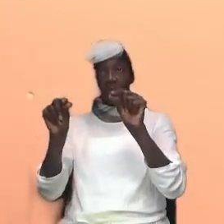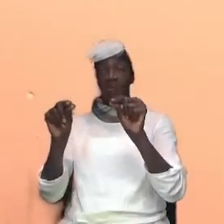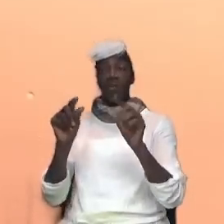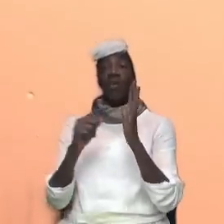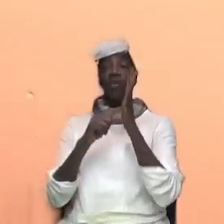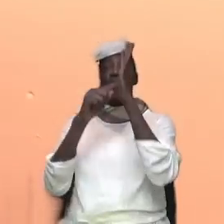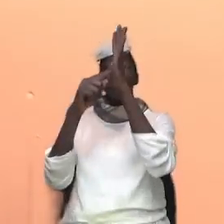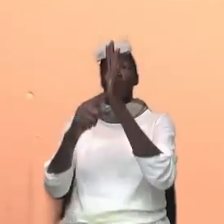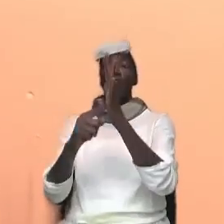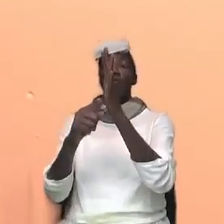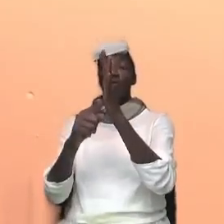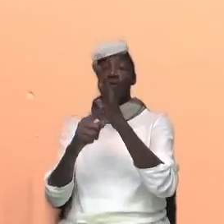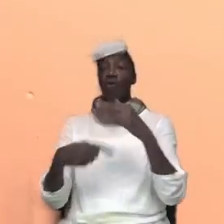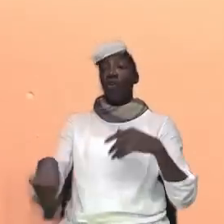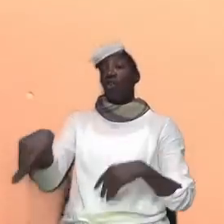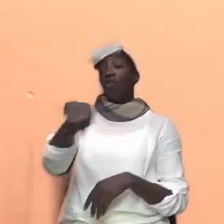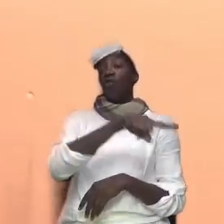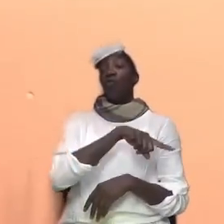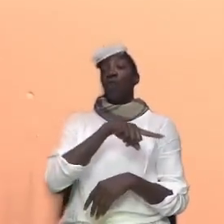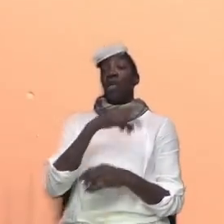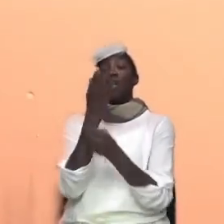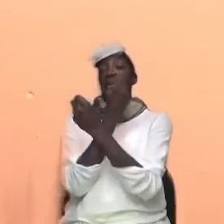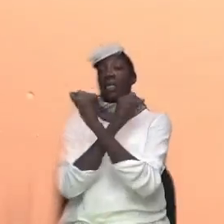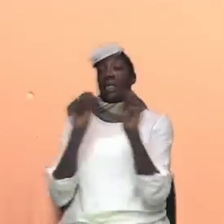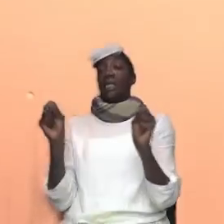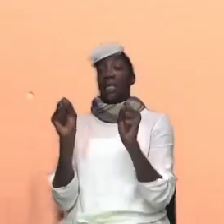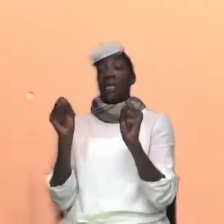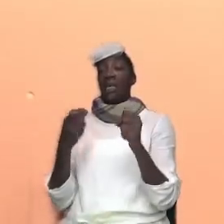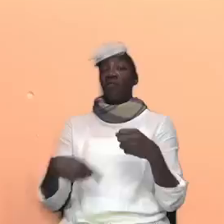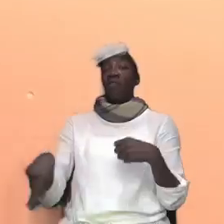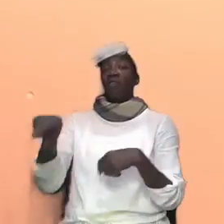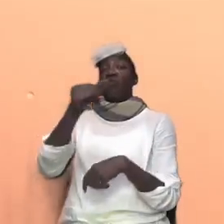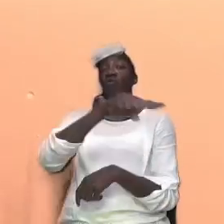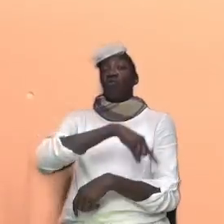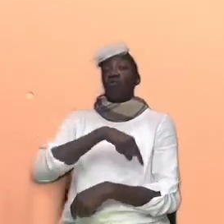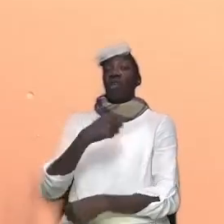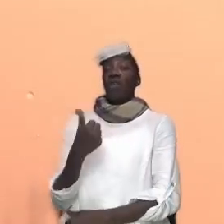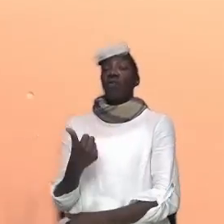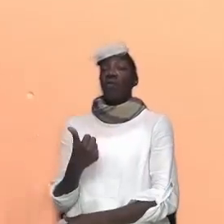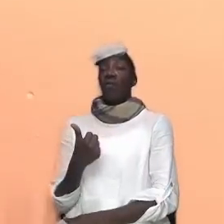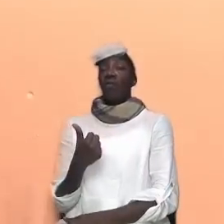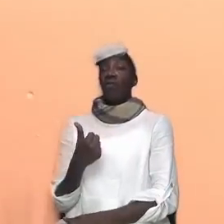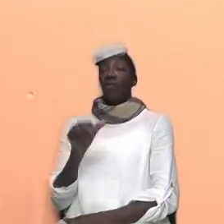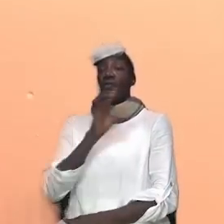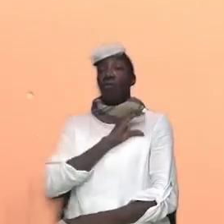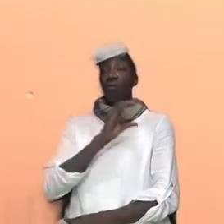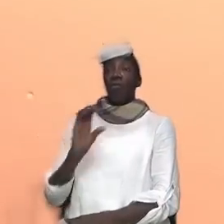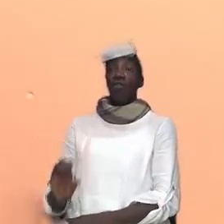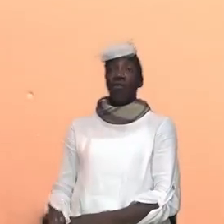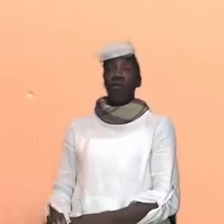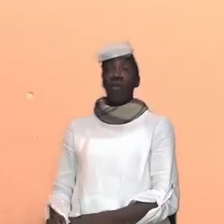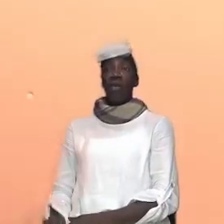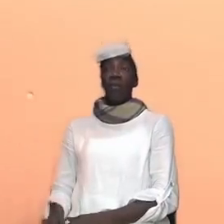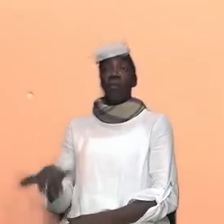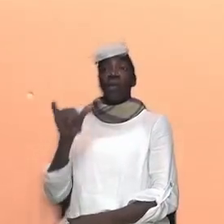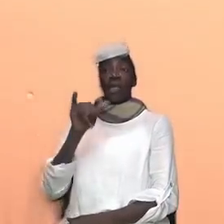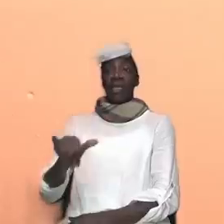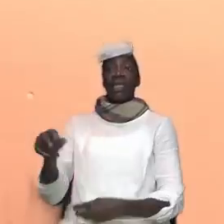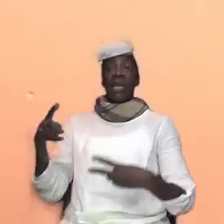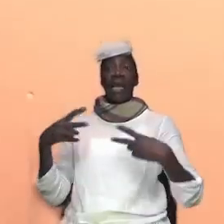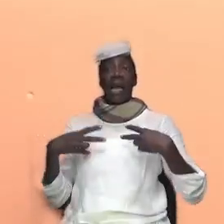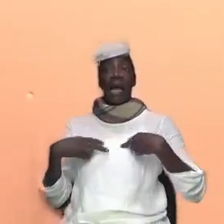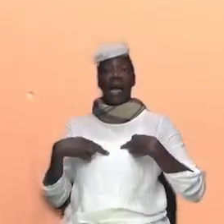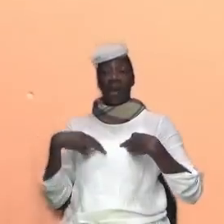we are saved, we too, as Christians, will still have to